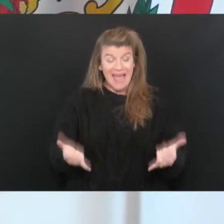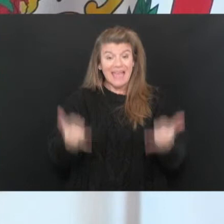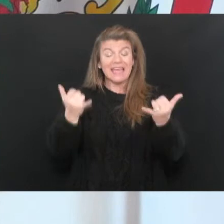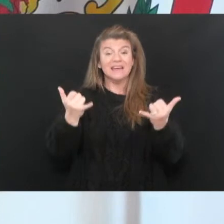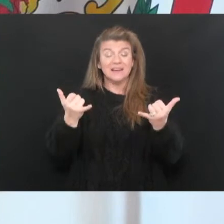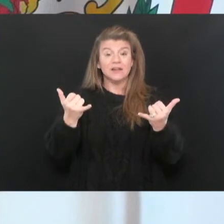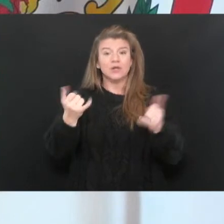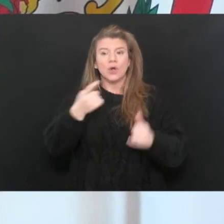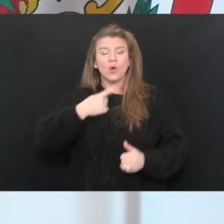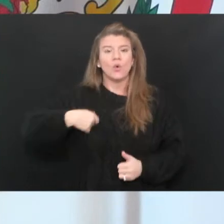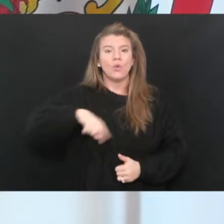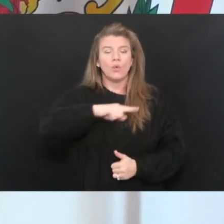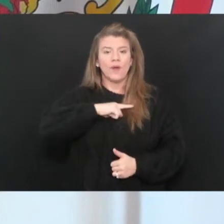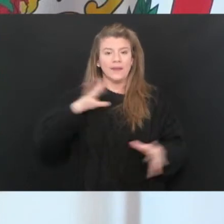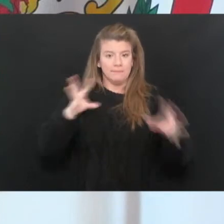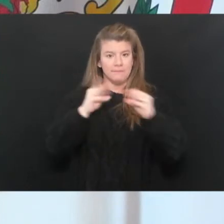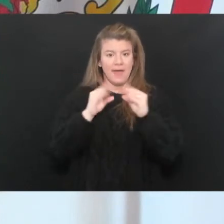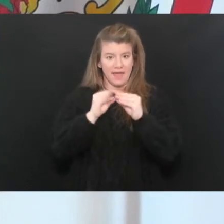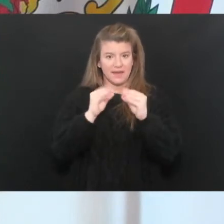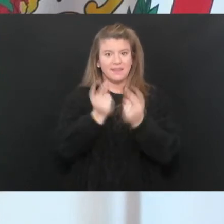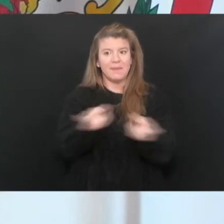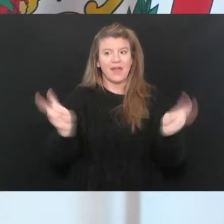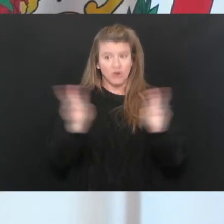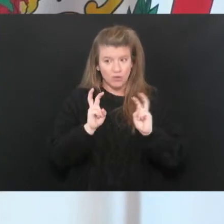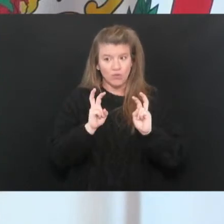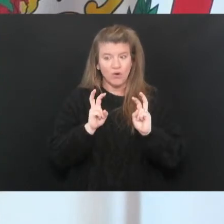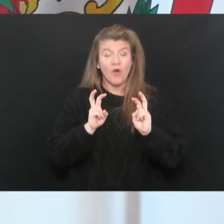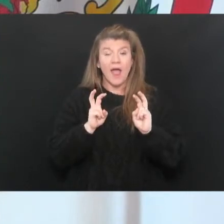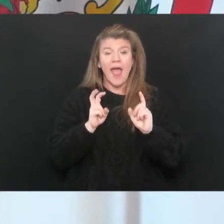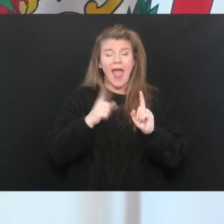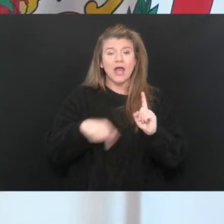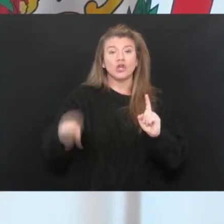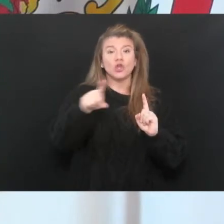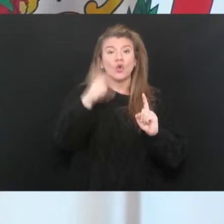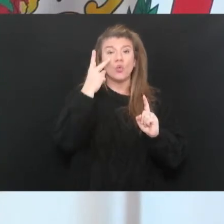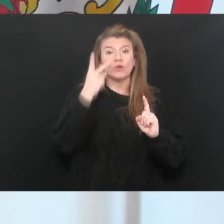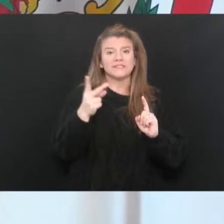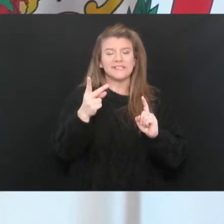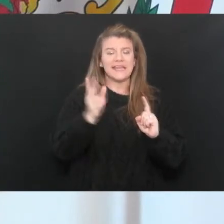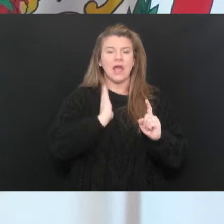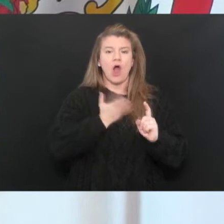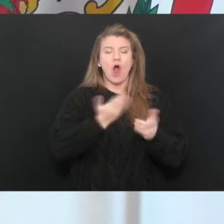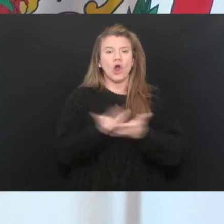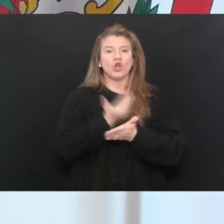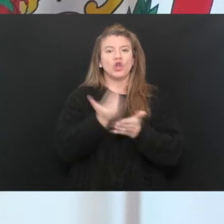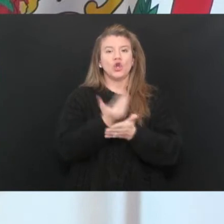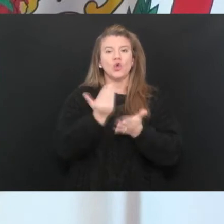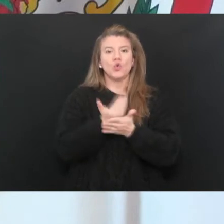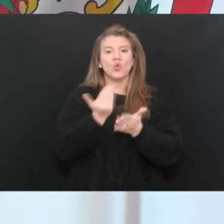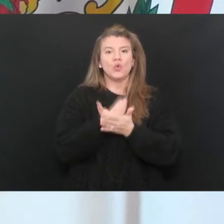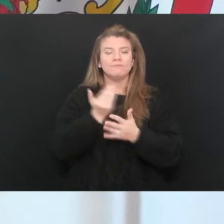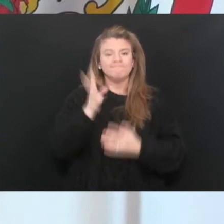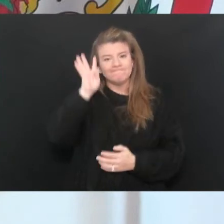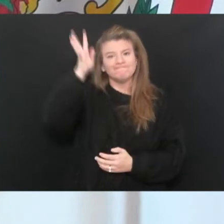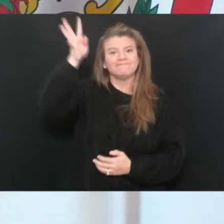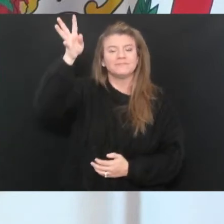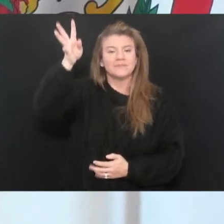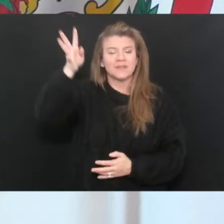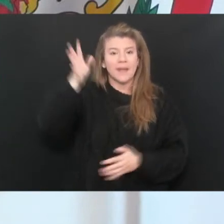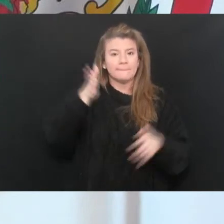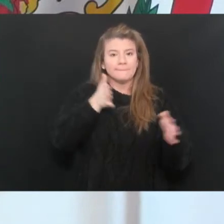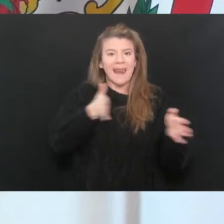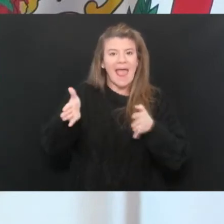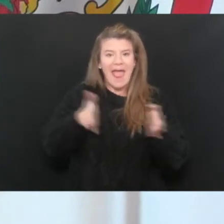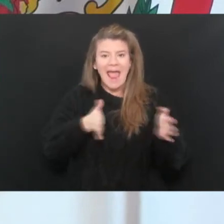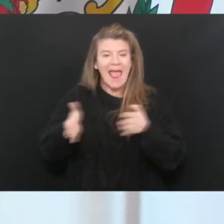today we met, and you will see the rollout of an initiative that is not